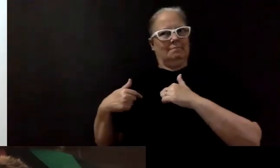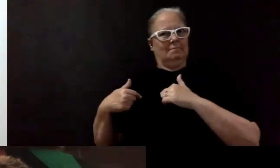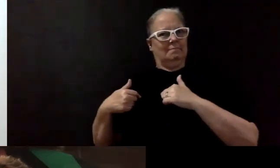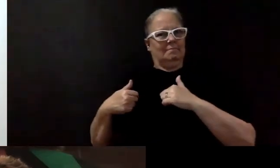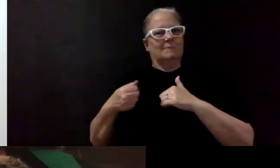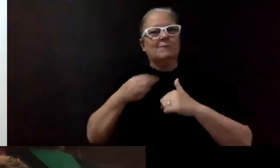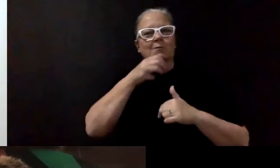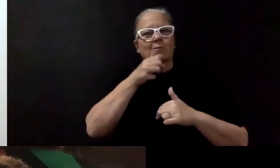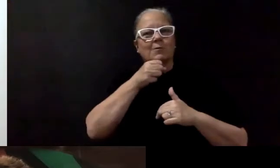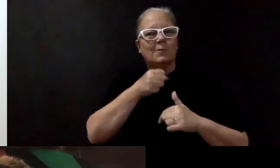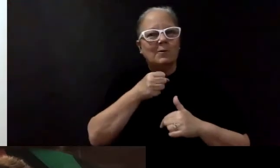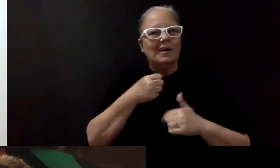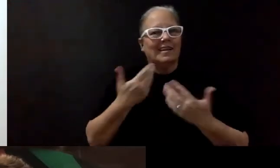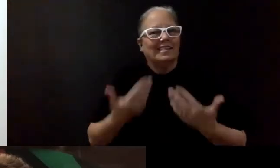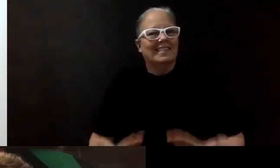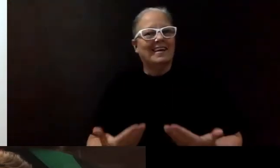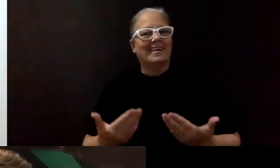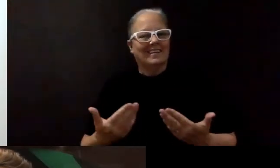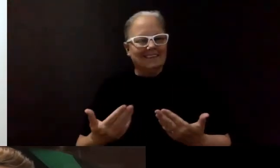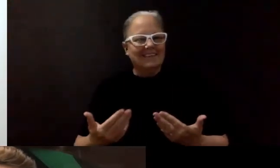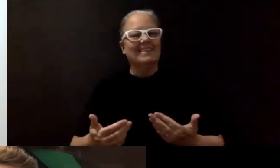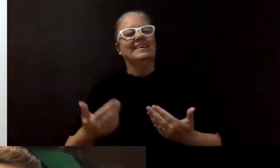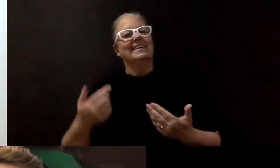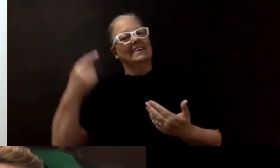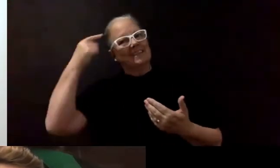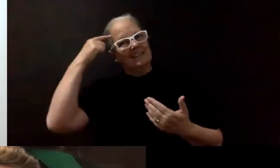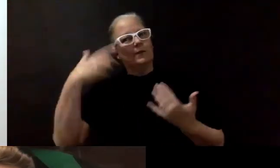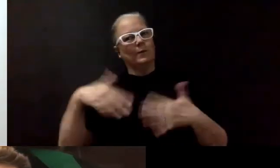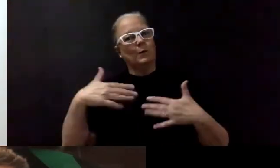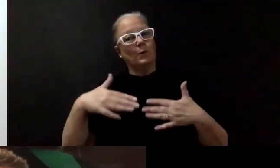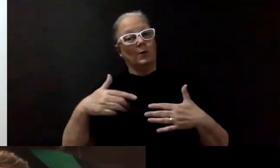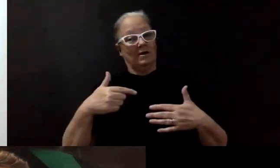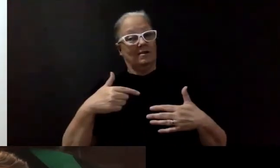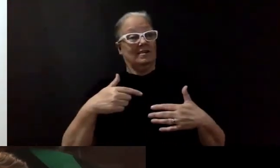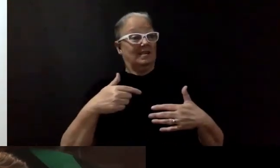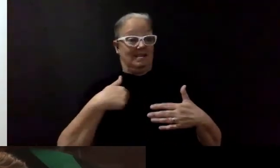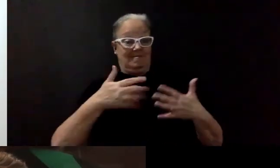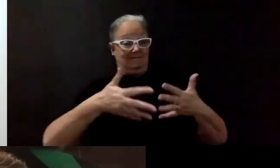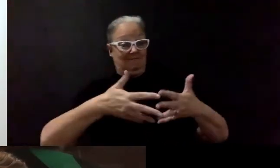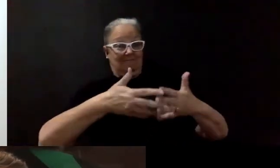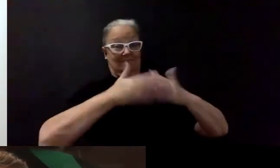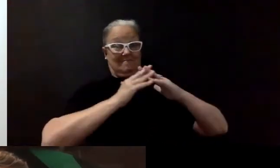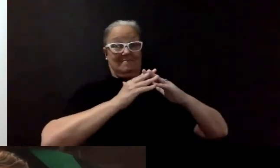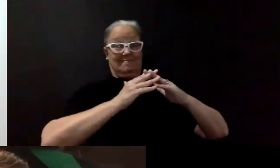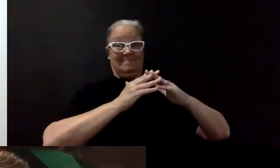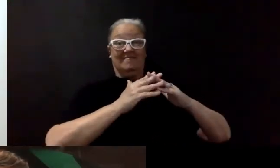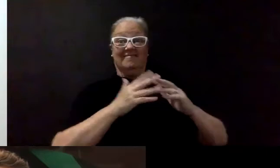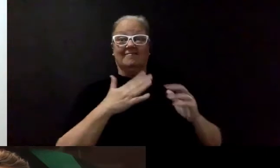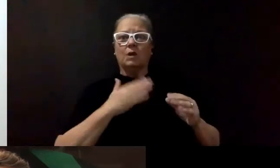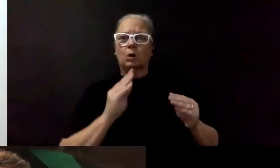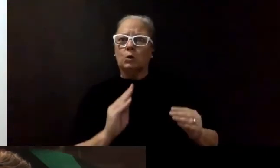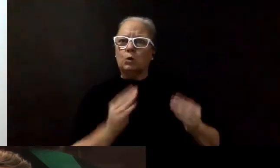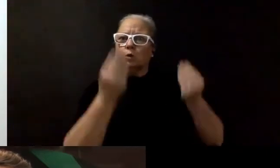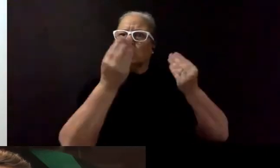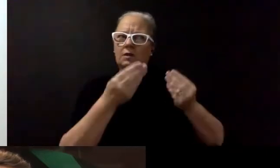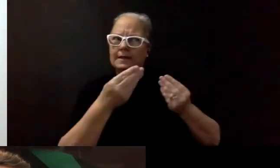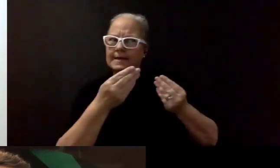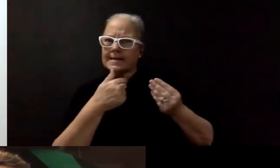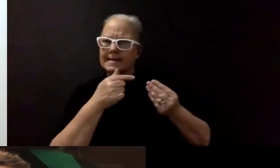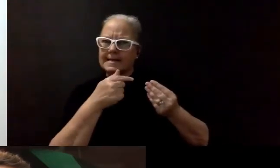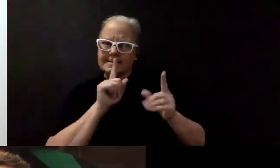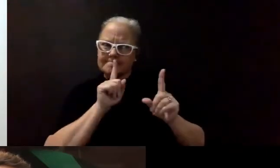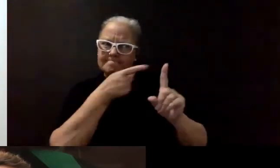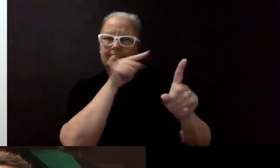as an organization. And if you start an organization like this, then really having that youth voice